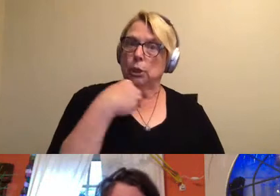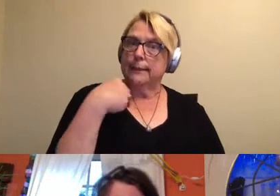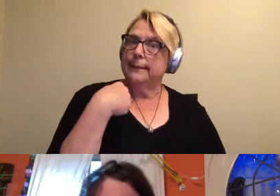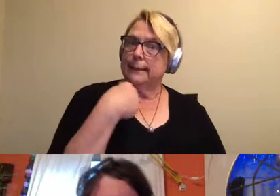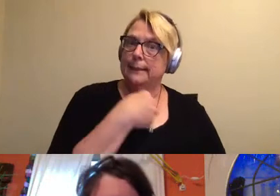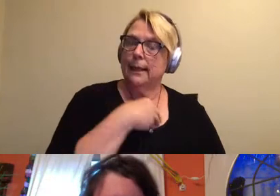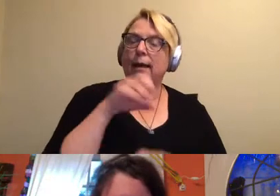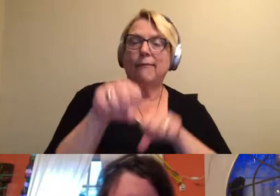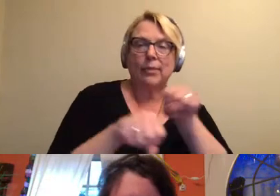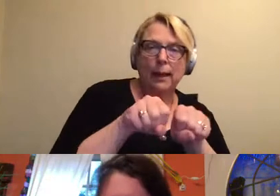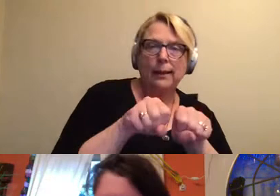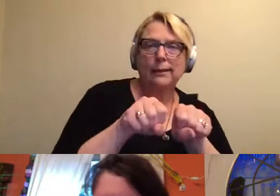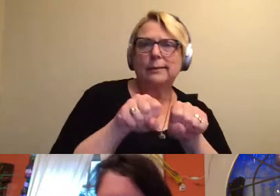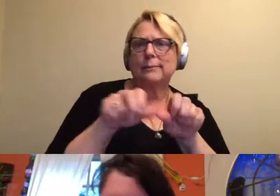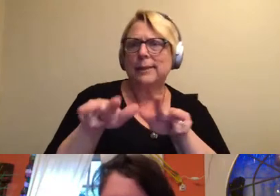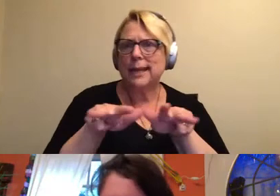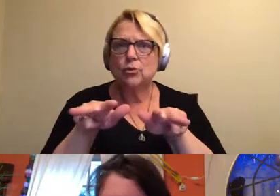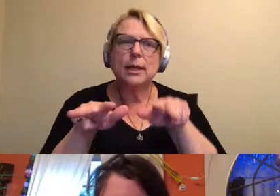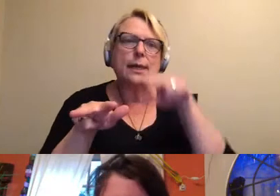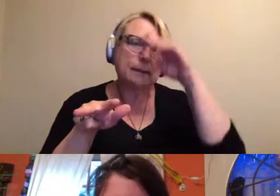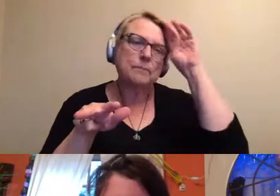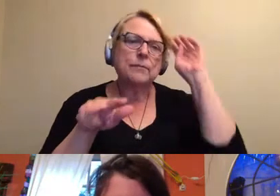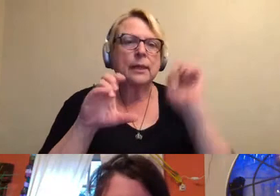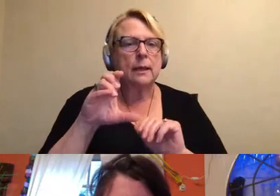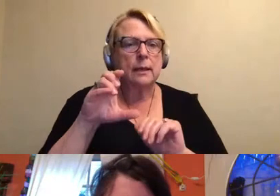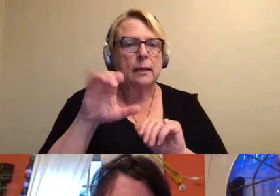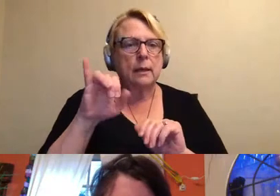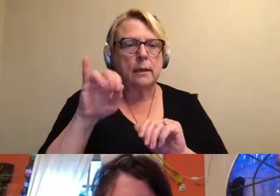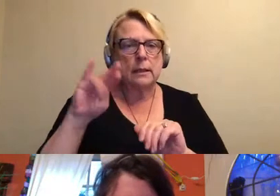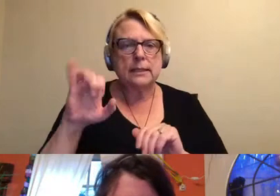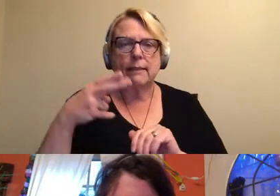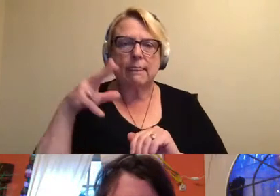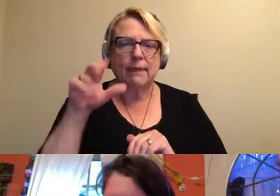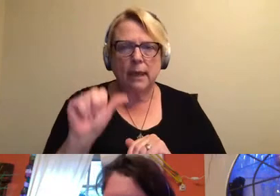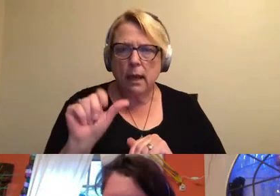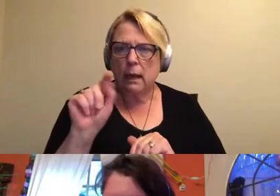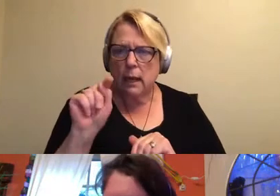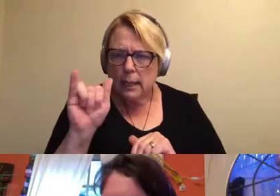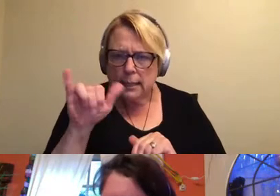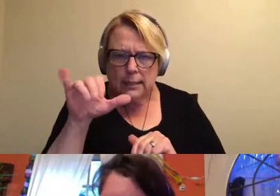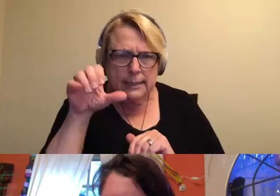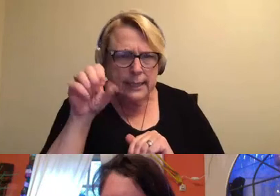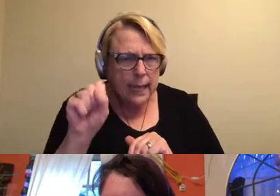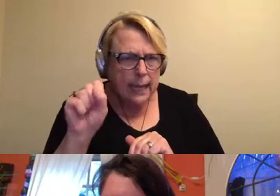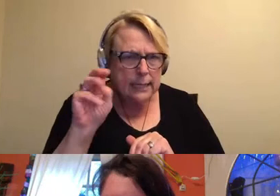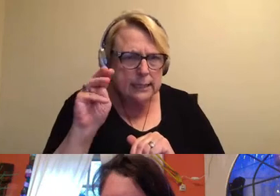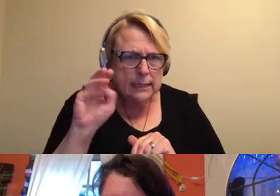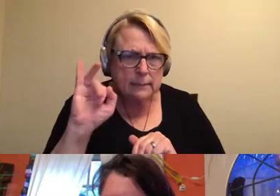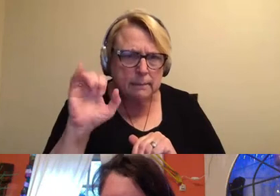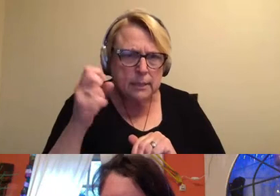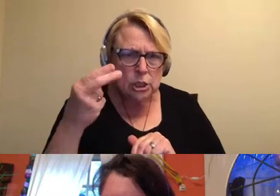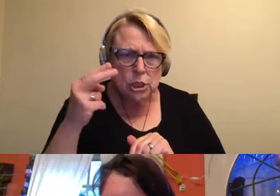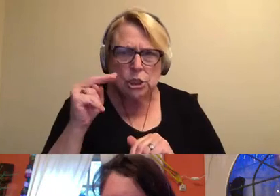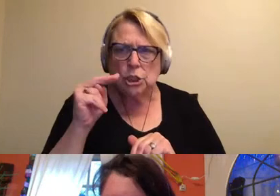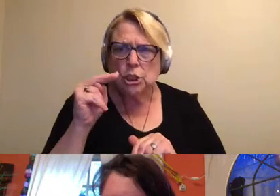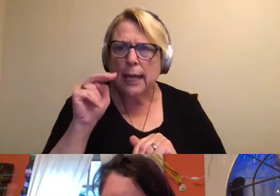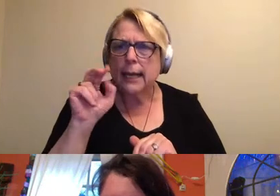Bike Pedestrian Task Force, Cynthia Tejes, Mitch Henke, and I'm sorry, I didn't